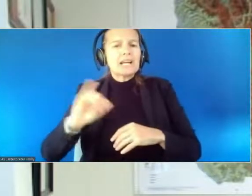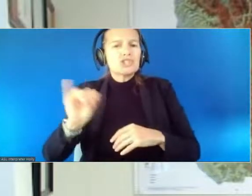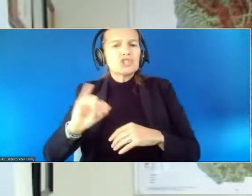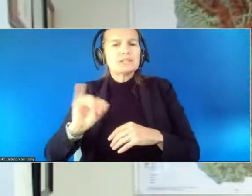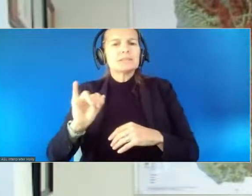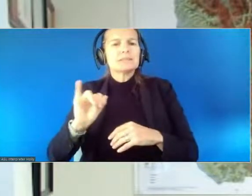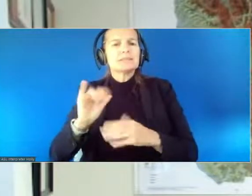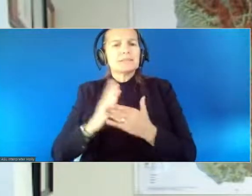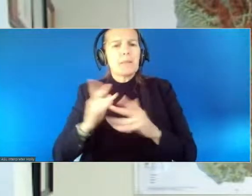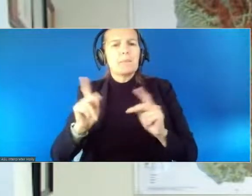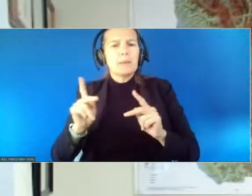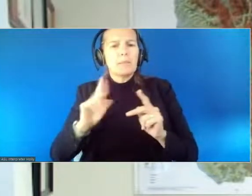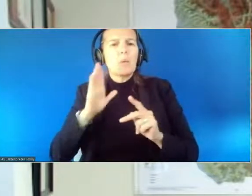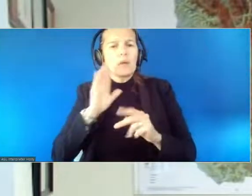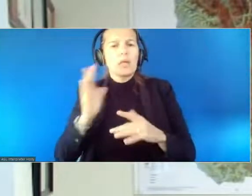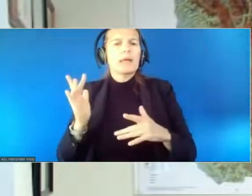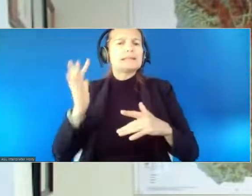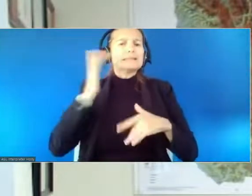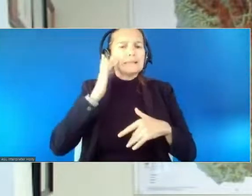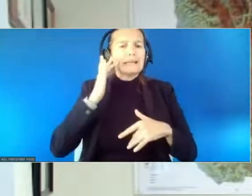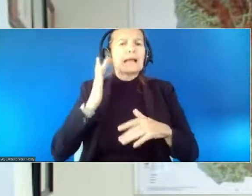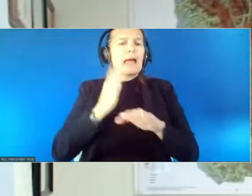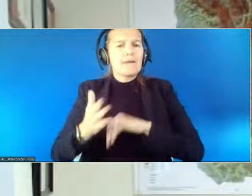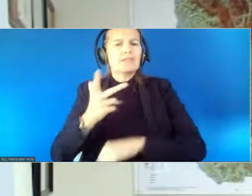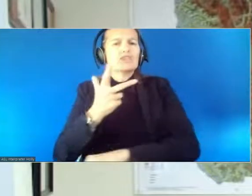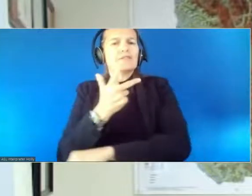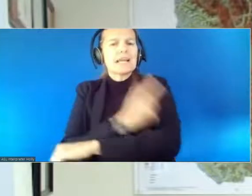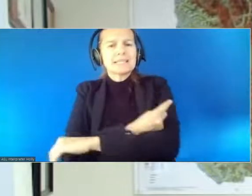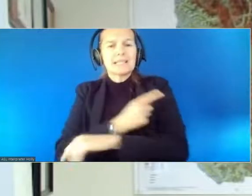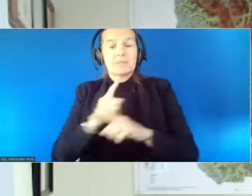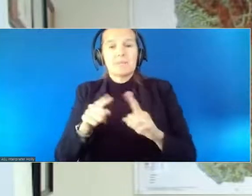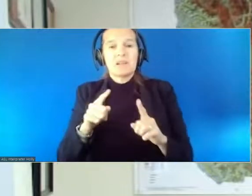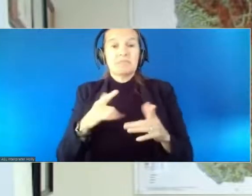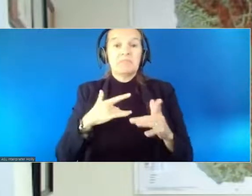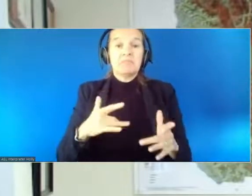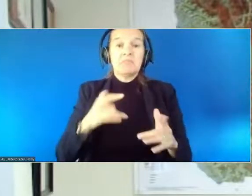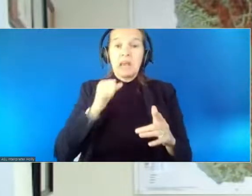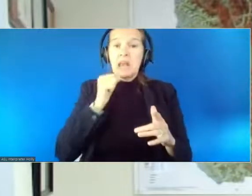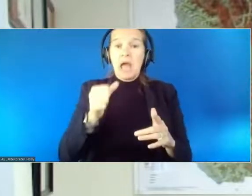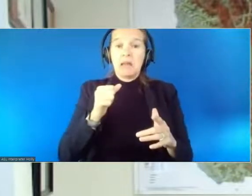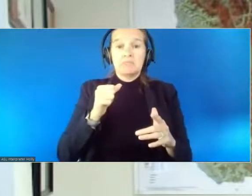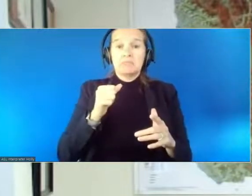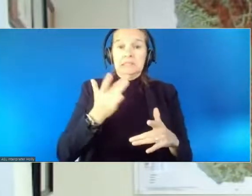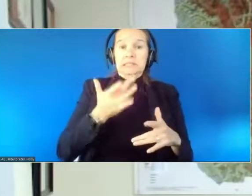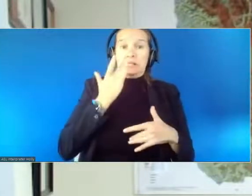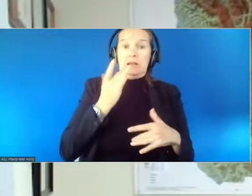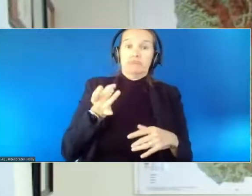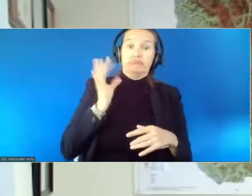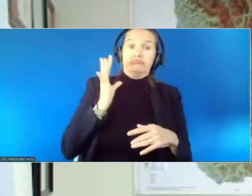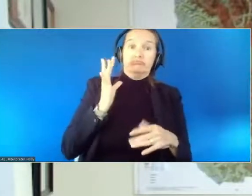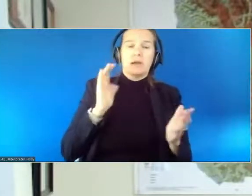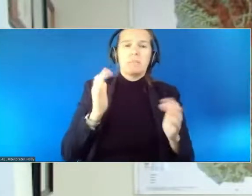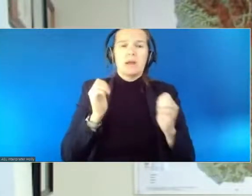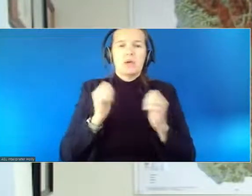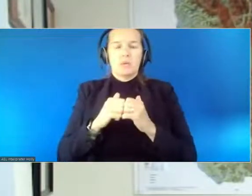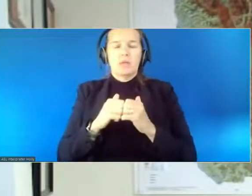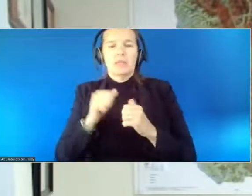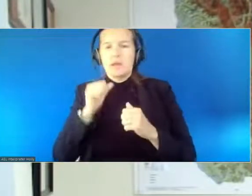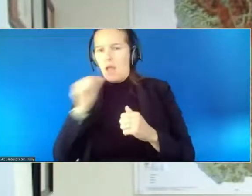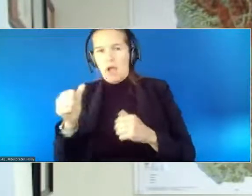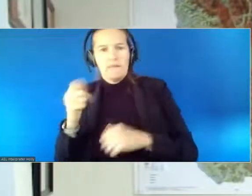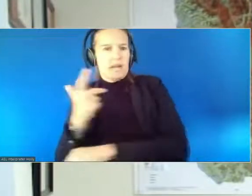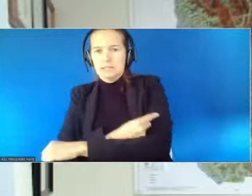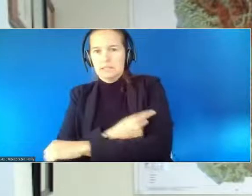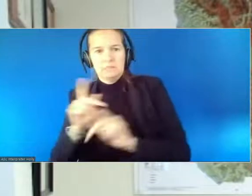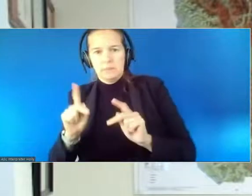have more, but they are generally not as sick as people who've been vaccinated. So when I looked at this, I